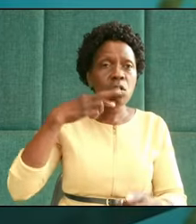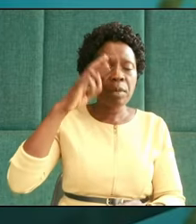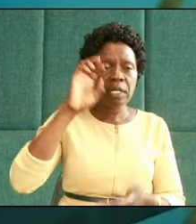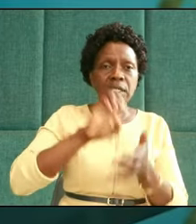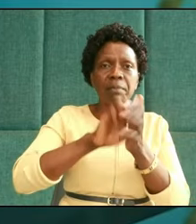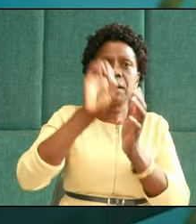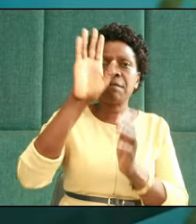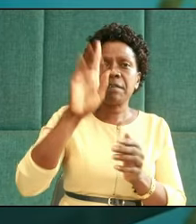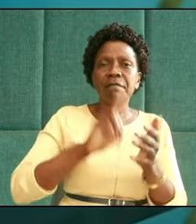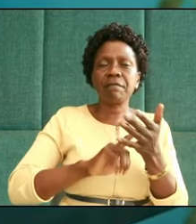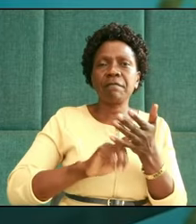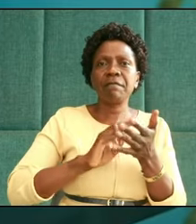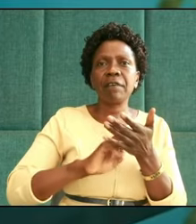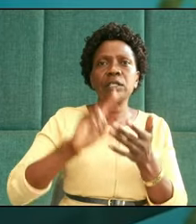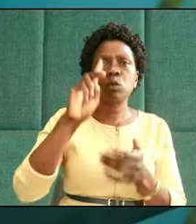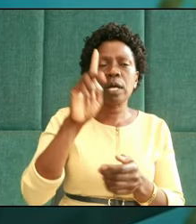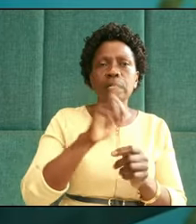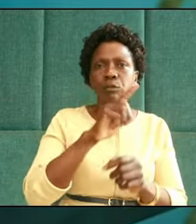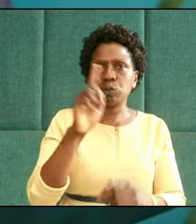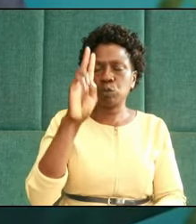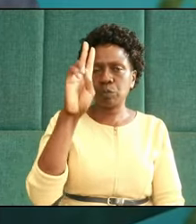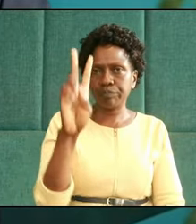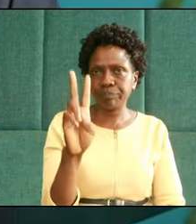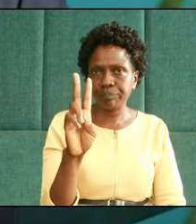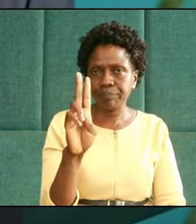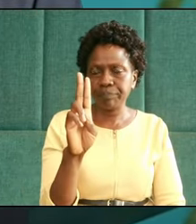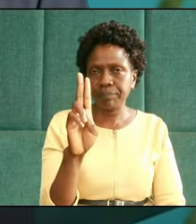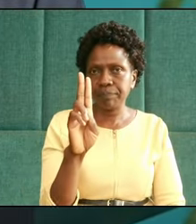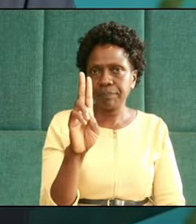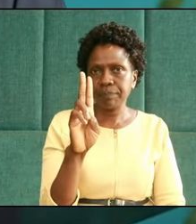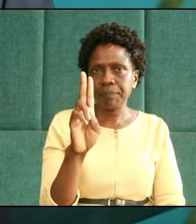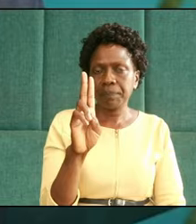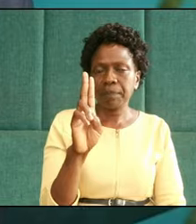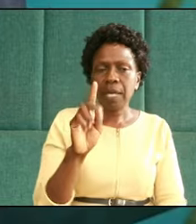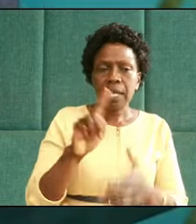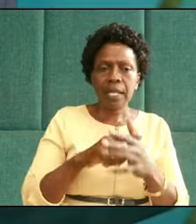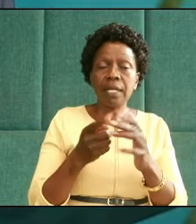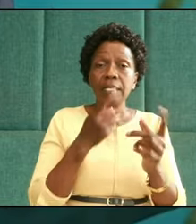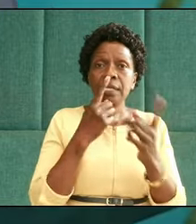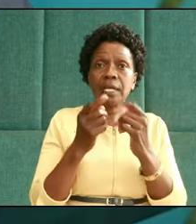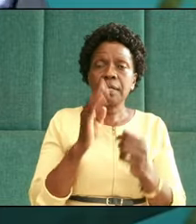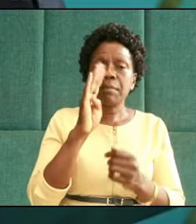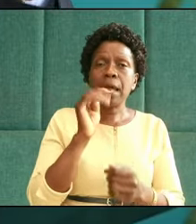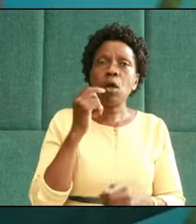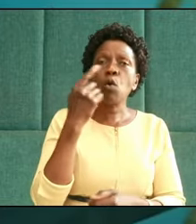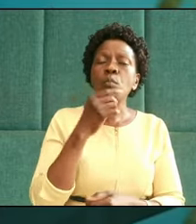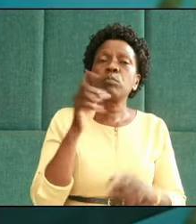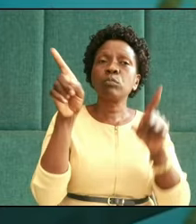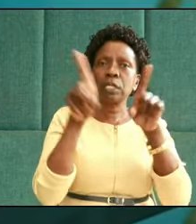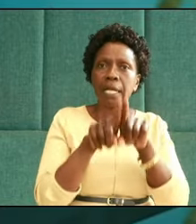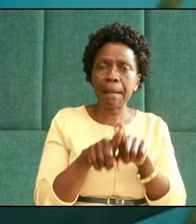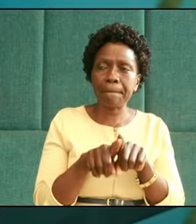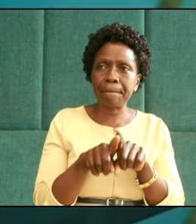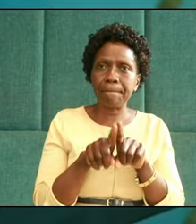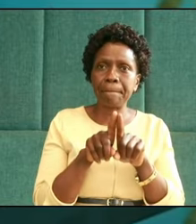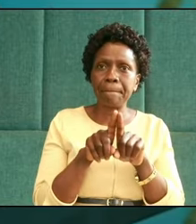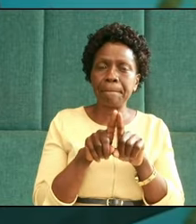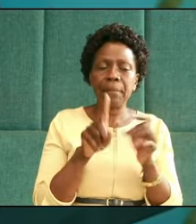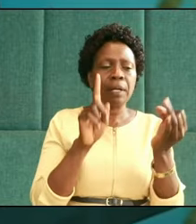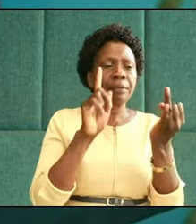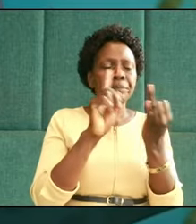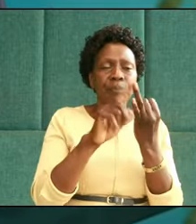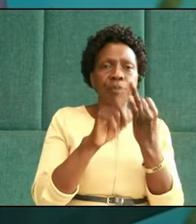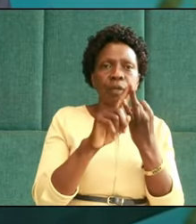chapter 5, verse 1 and verse 2. Then he says, by whom also we